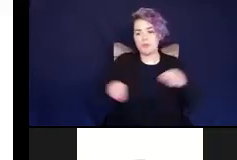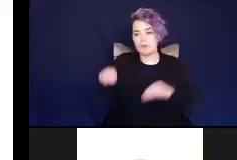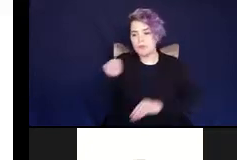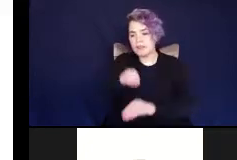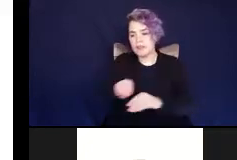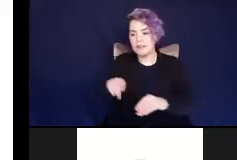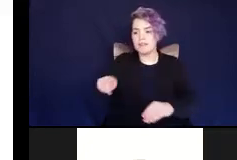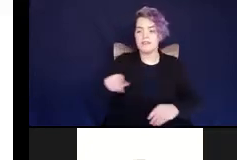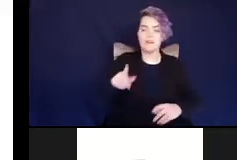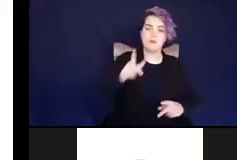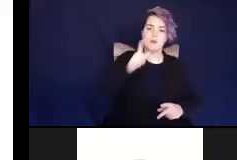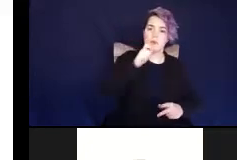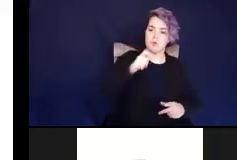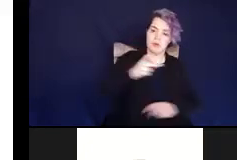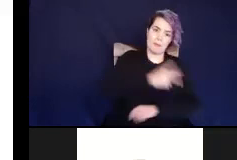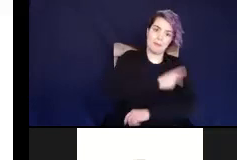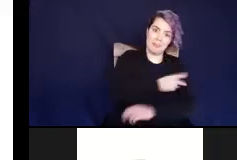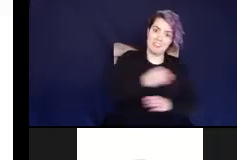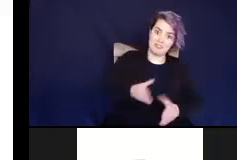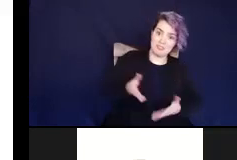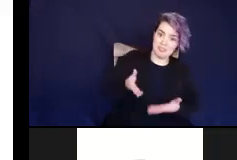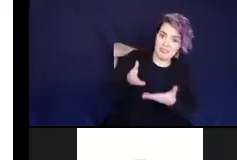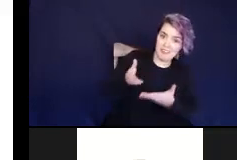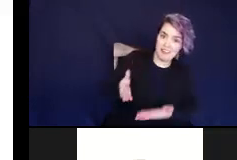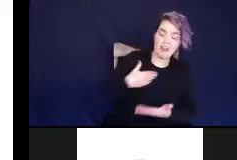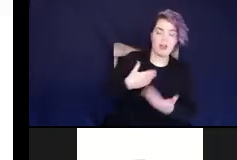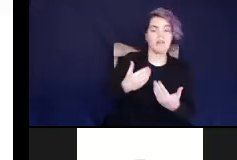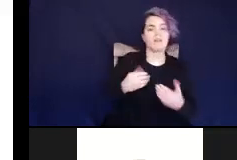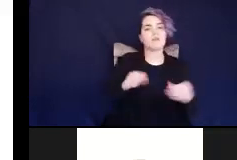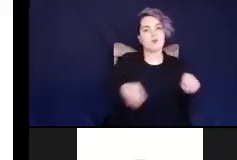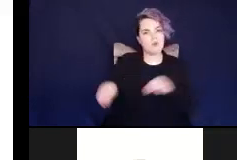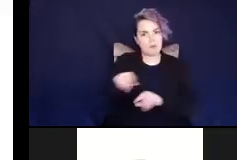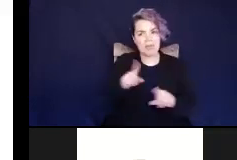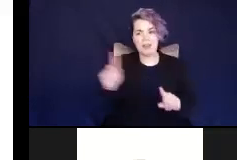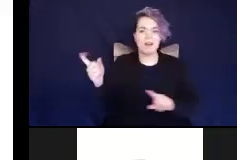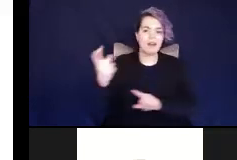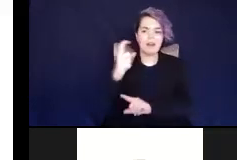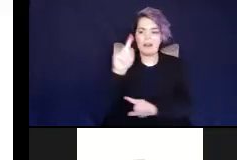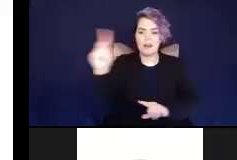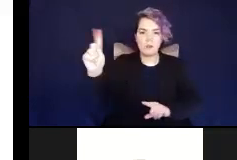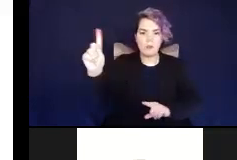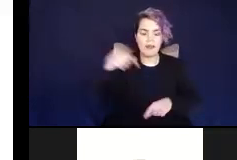around the facility, having PPE required, masks,